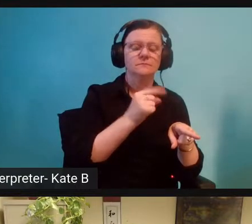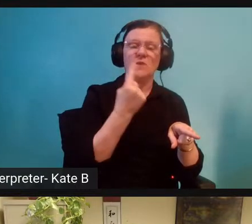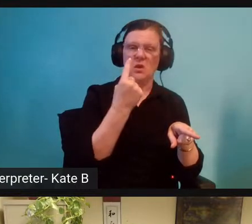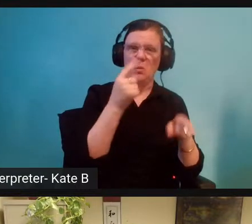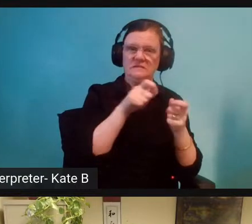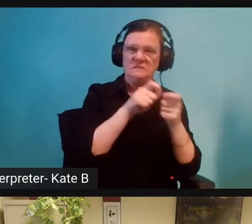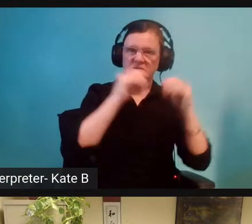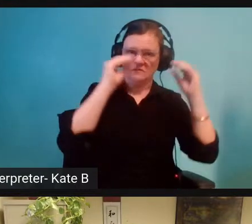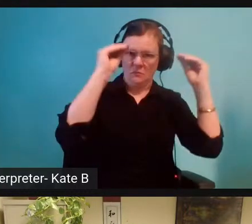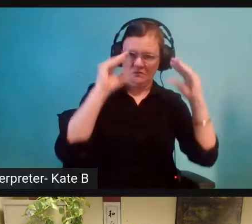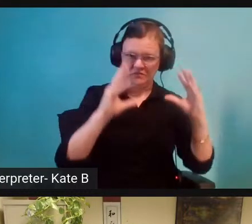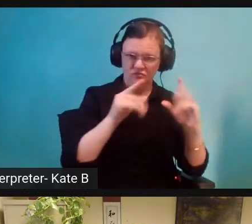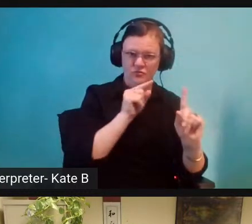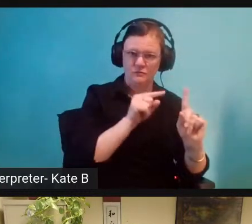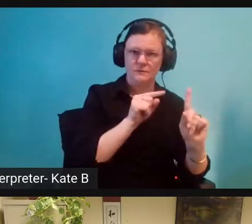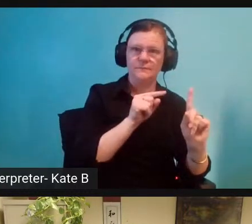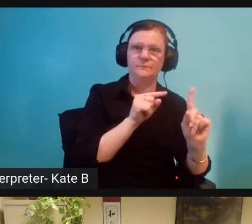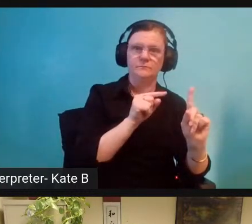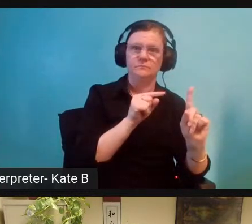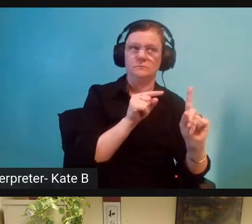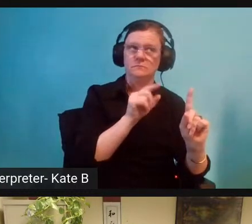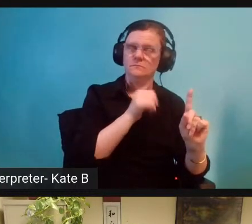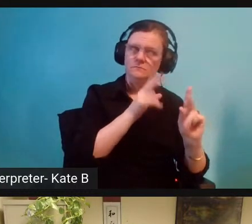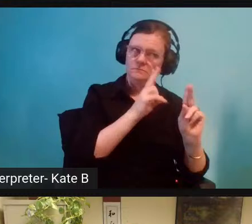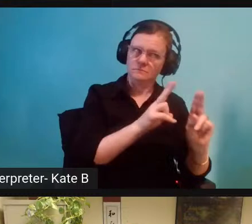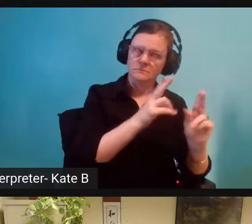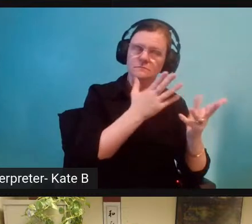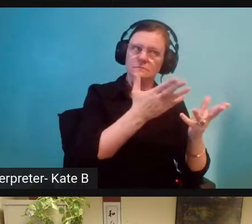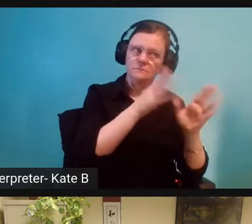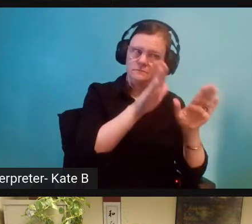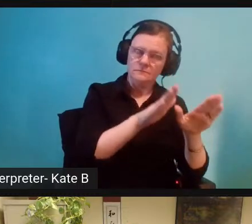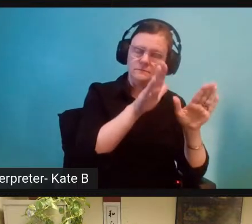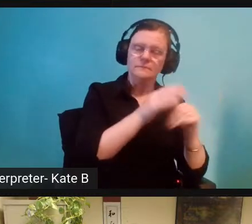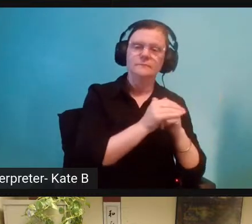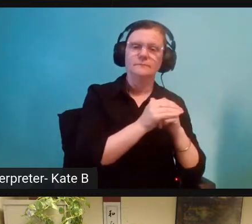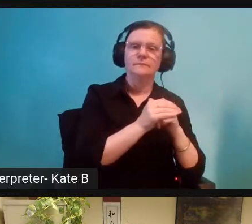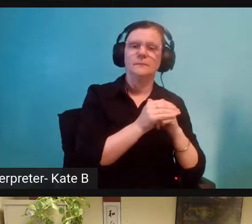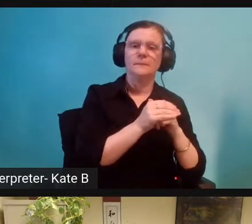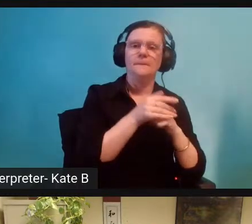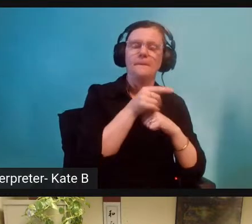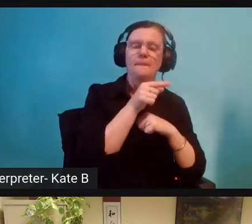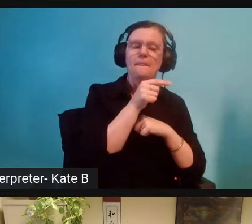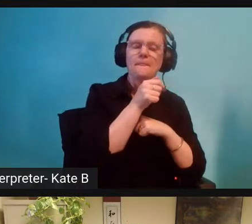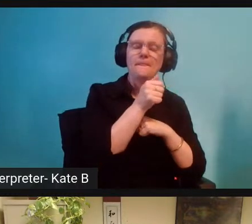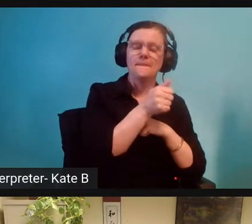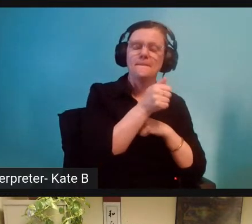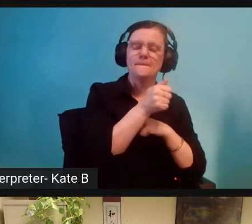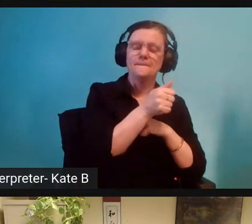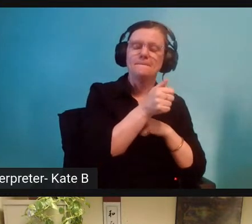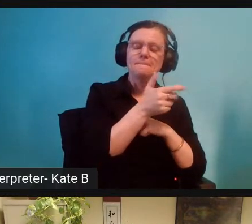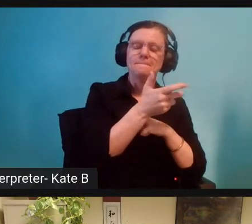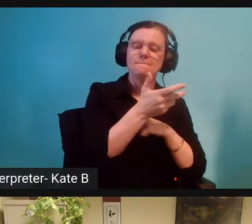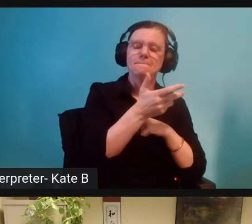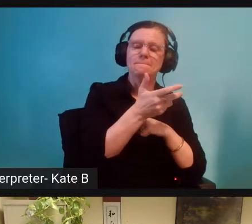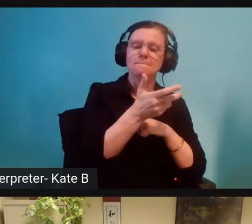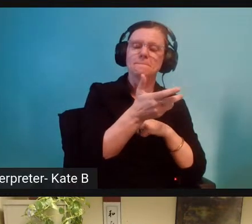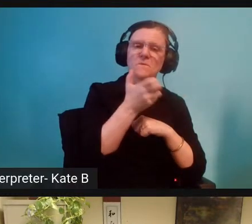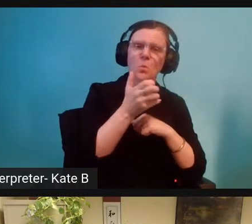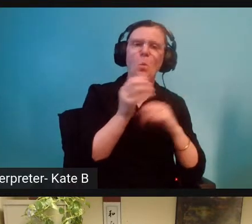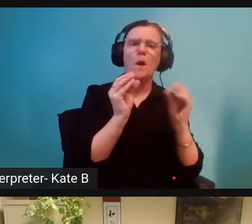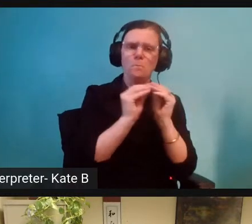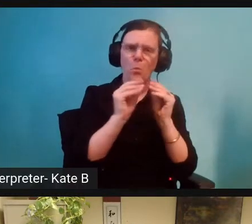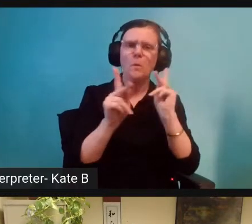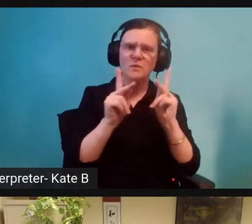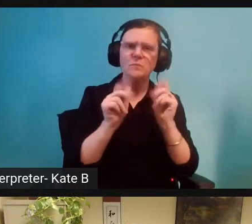who I admired deeply, who was interested in looking to bring a few more